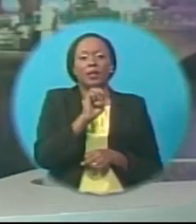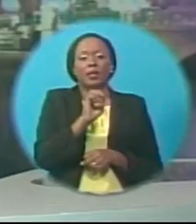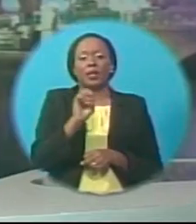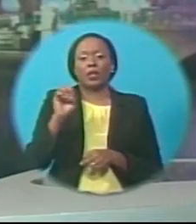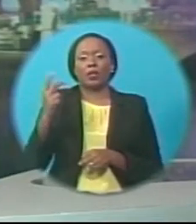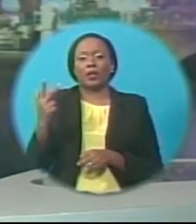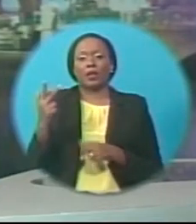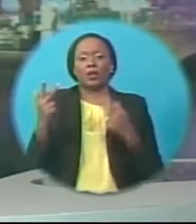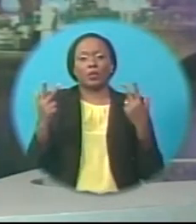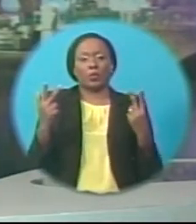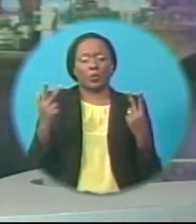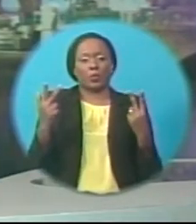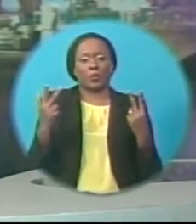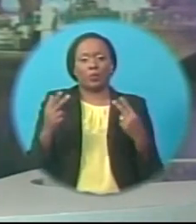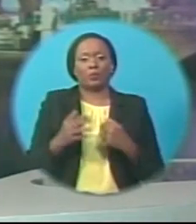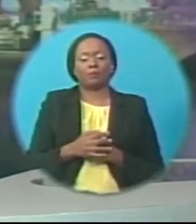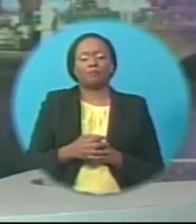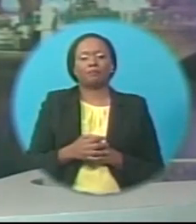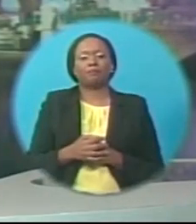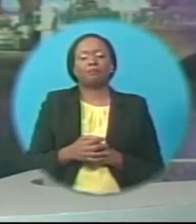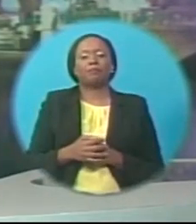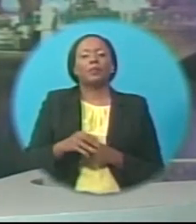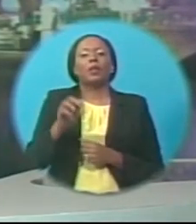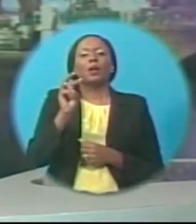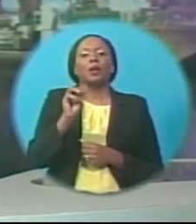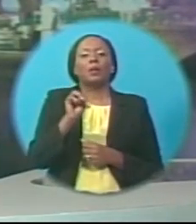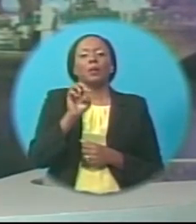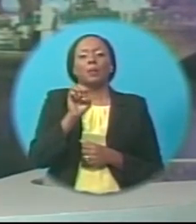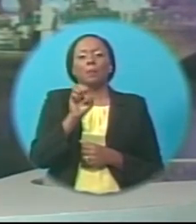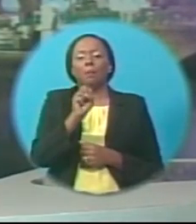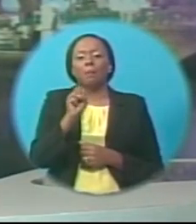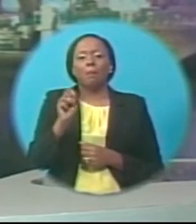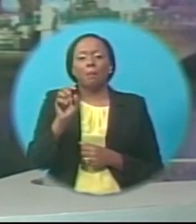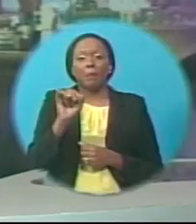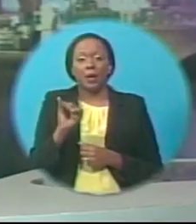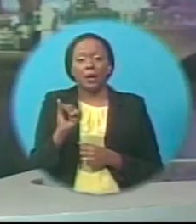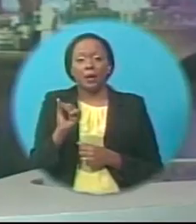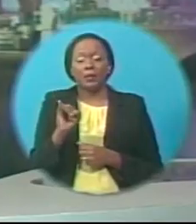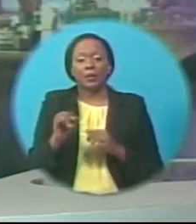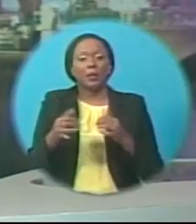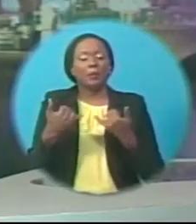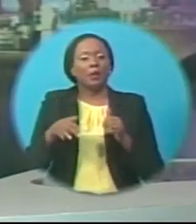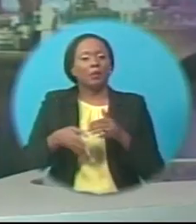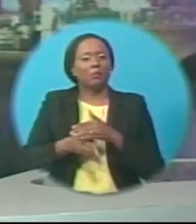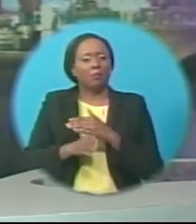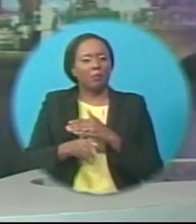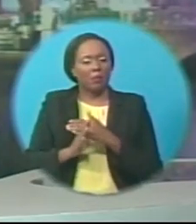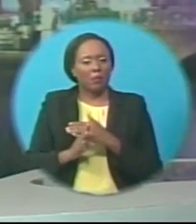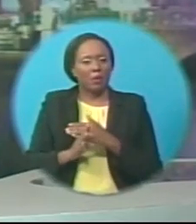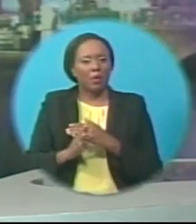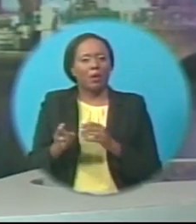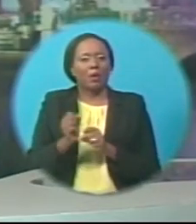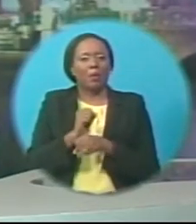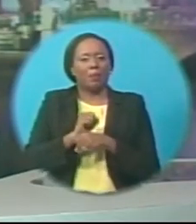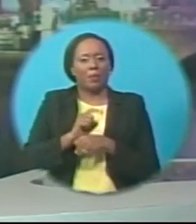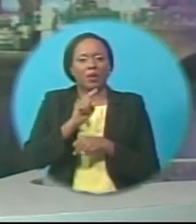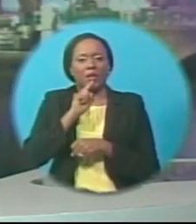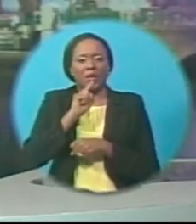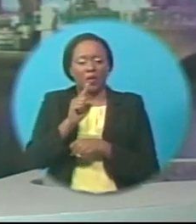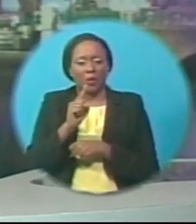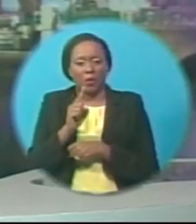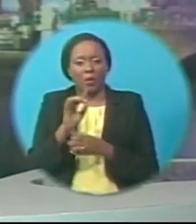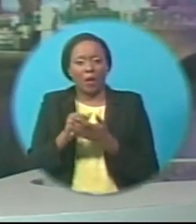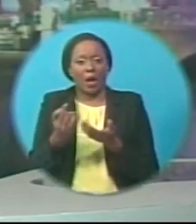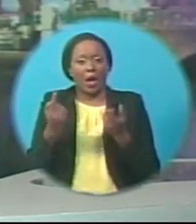3-2. Staying with football, Lionel Messi's hat-trick ensured Pep Guardiola's latest return to Barcelona ended in defeat